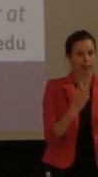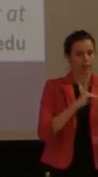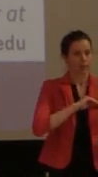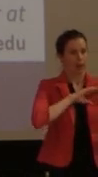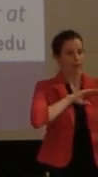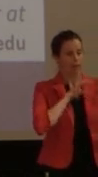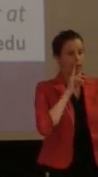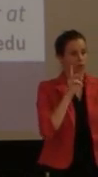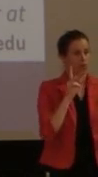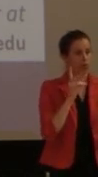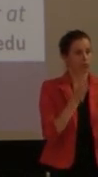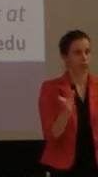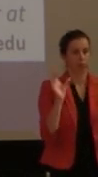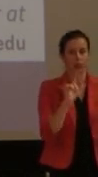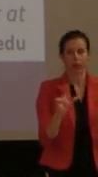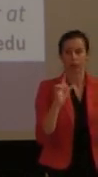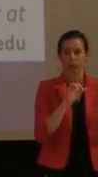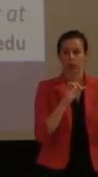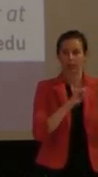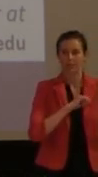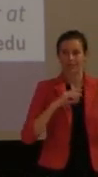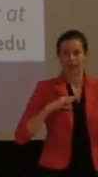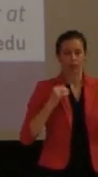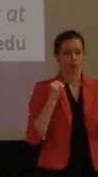staff to help their patrons.